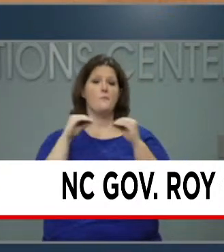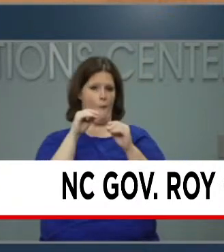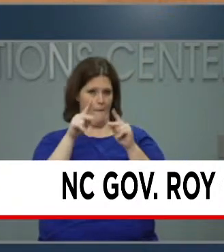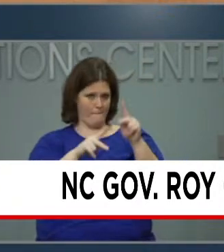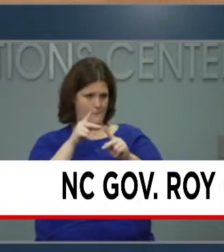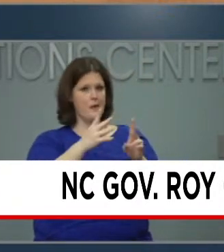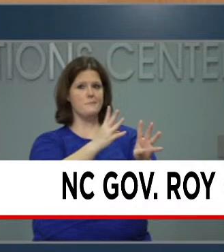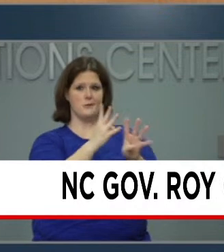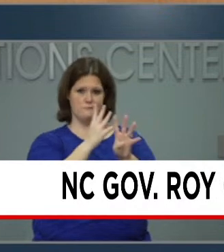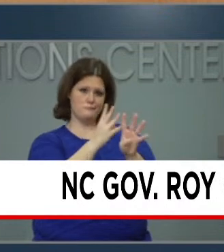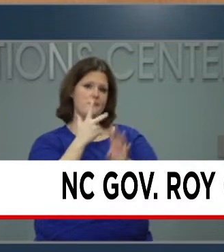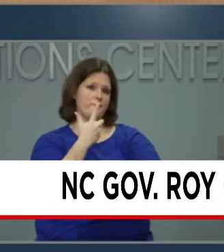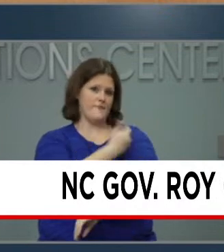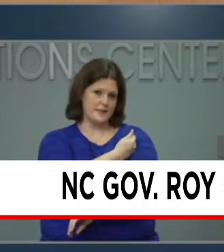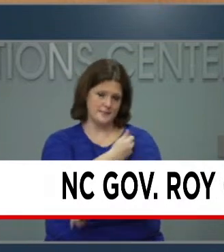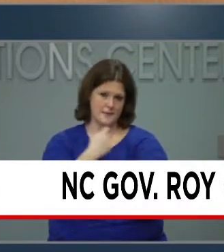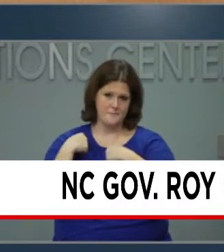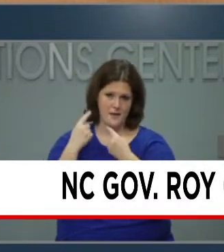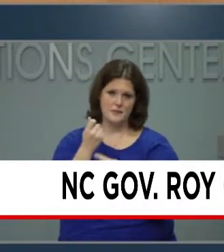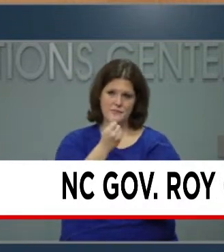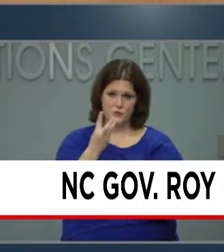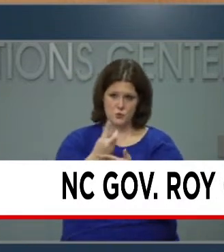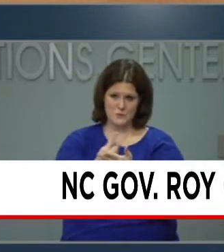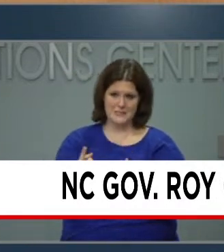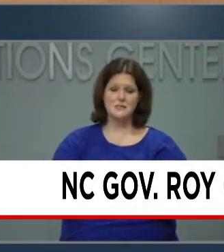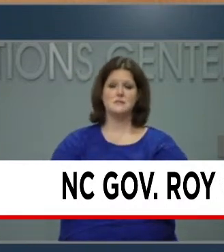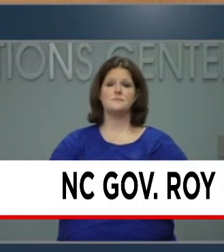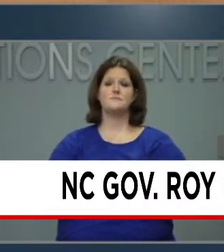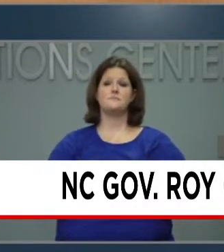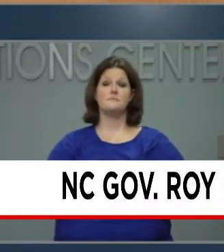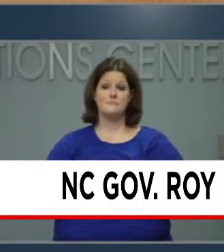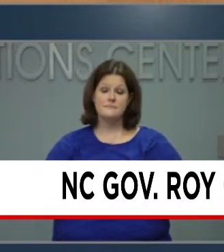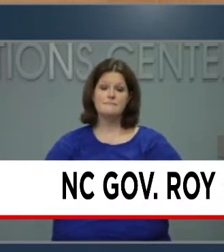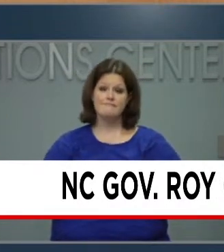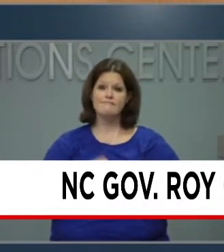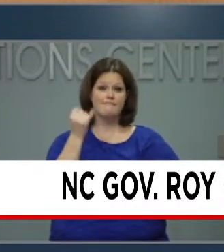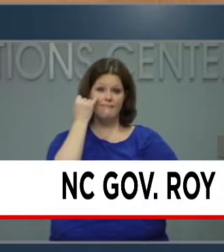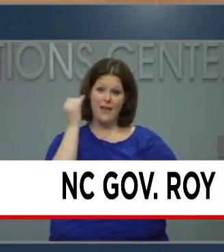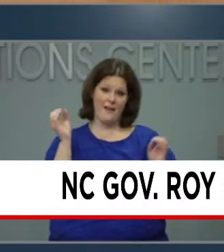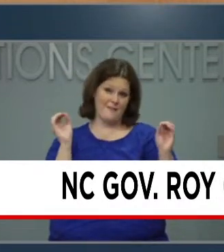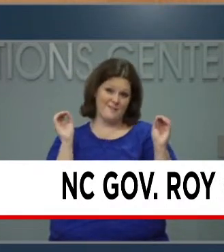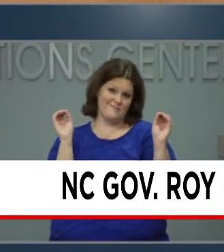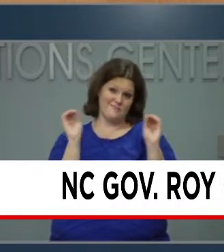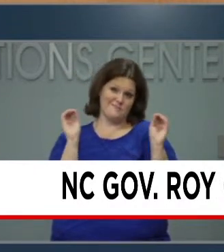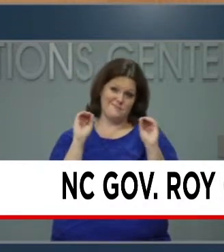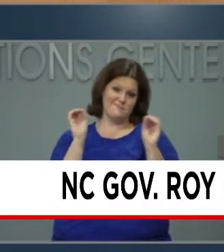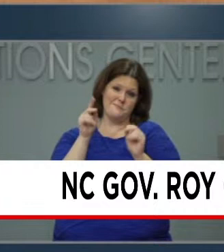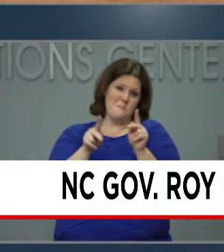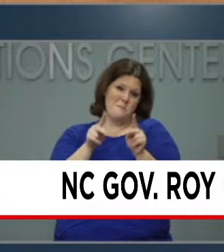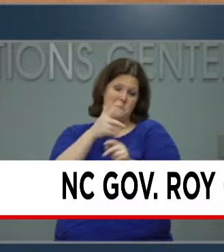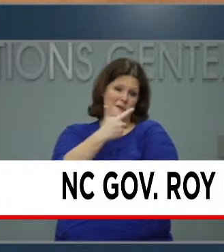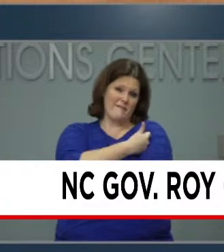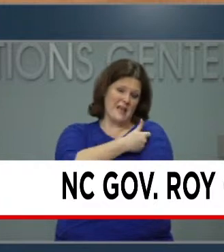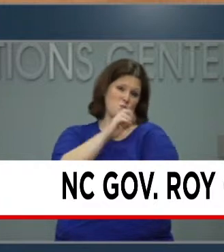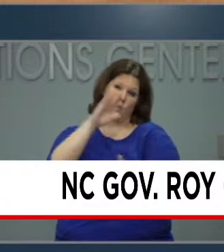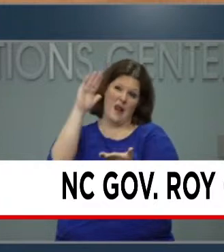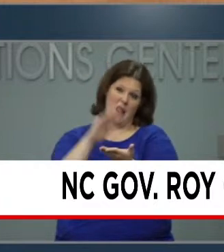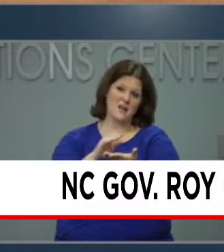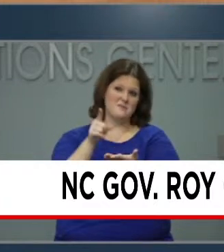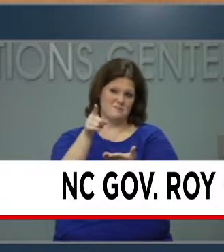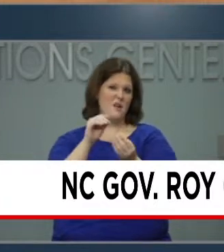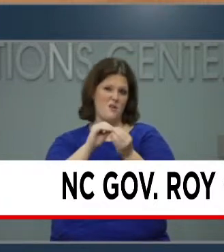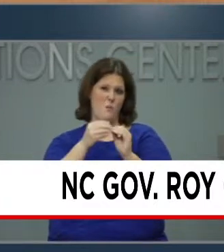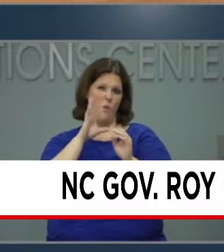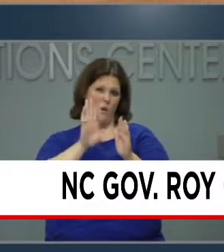few weeks. Our trends would look significantly worse if we didn't have as many people vaccinated as we do now.